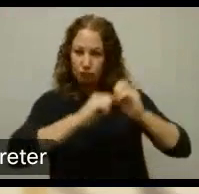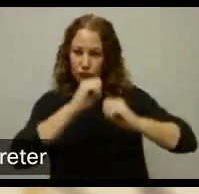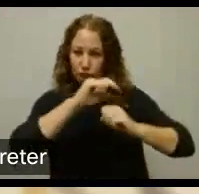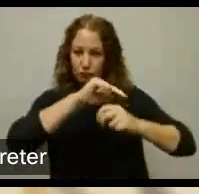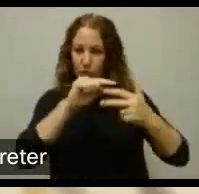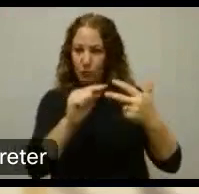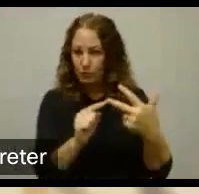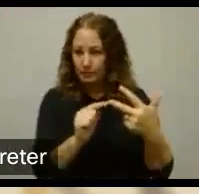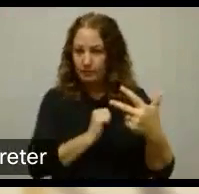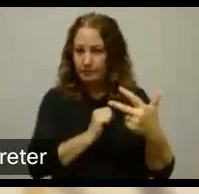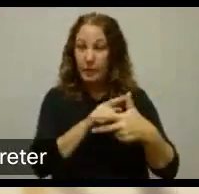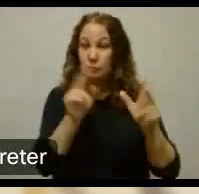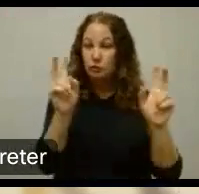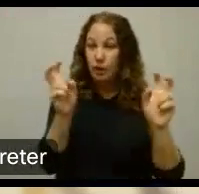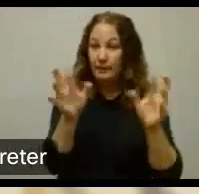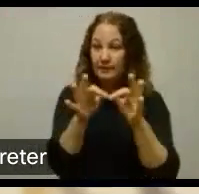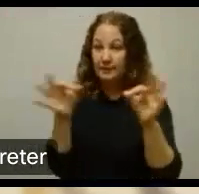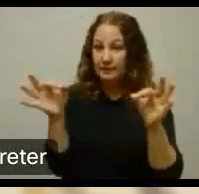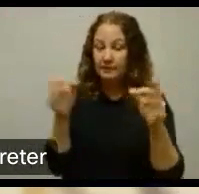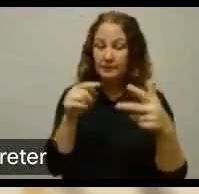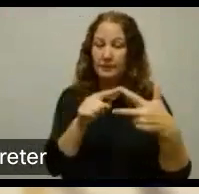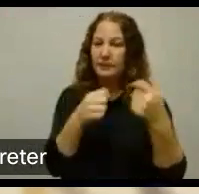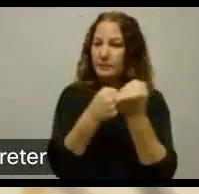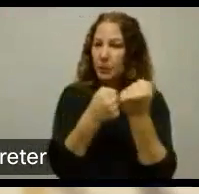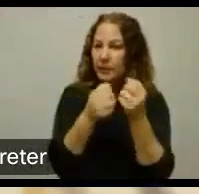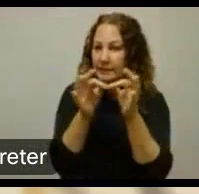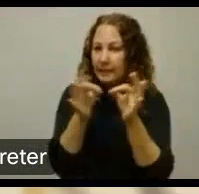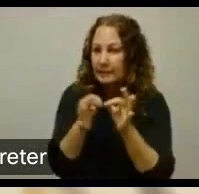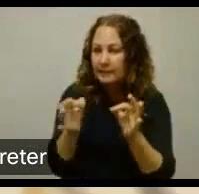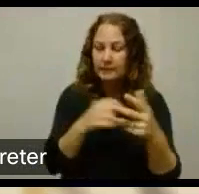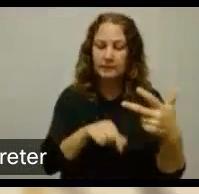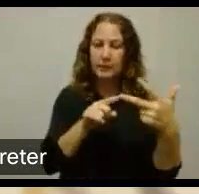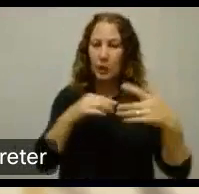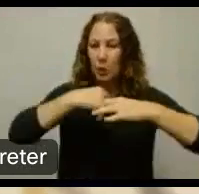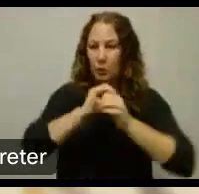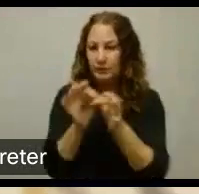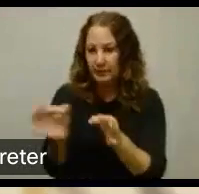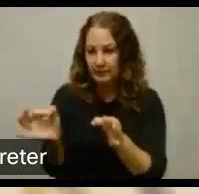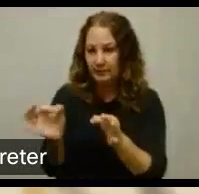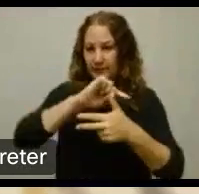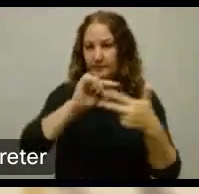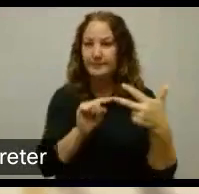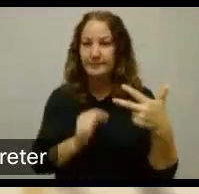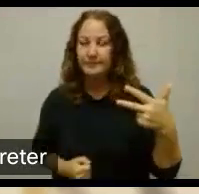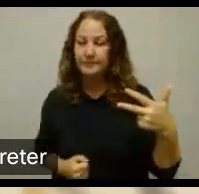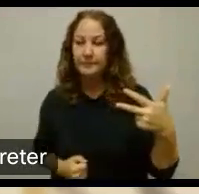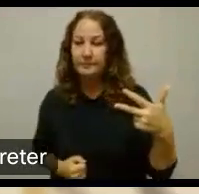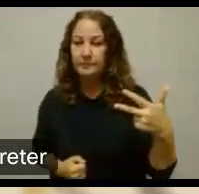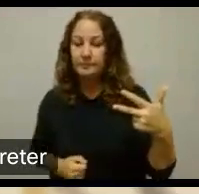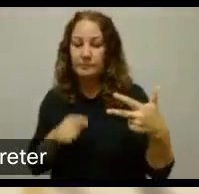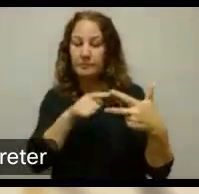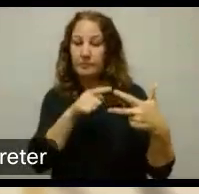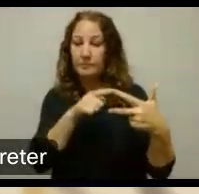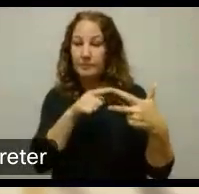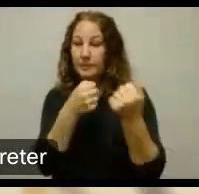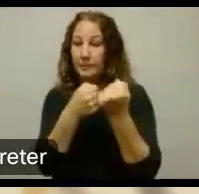parts: the topic sentence, the supporting sentences, and the concluding sentence. For the supporting sentences,